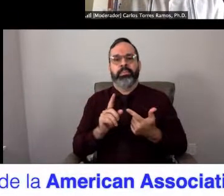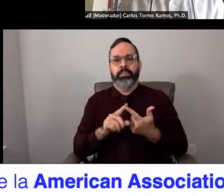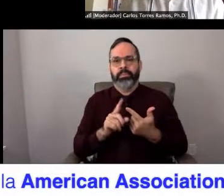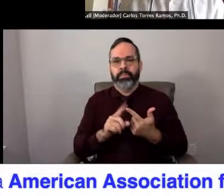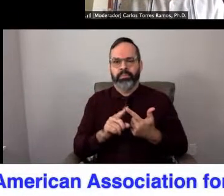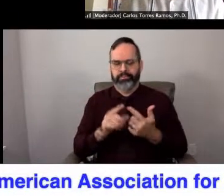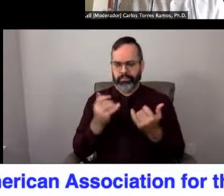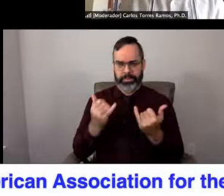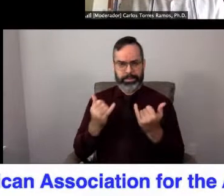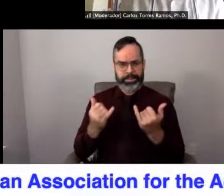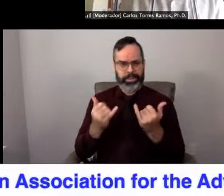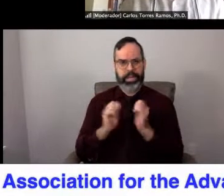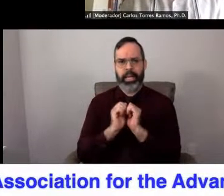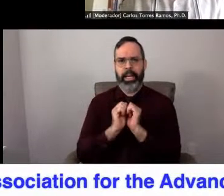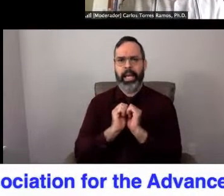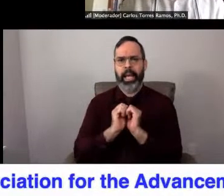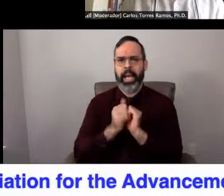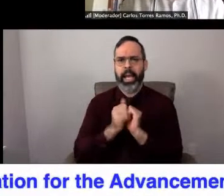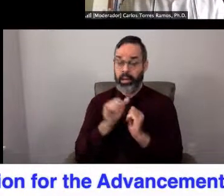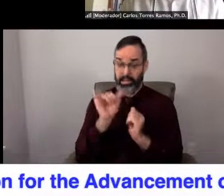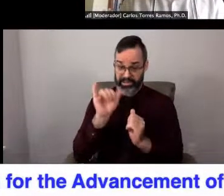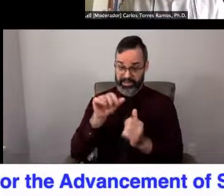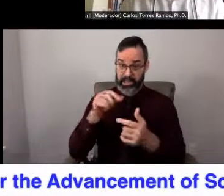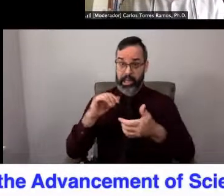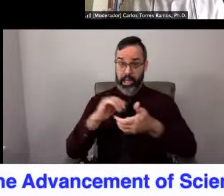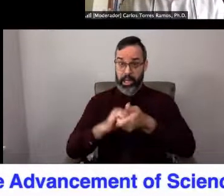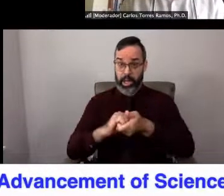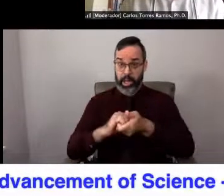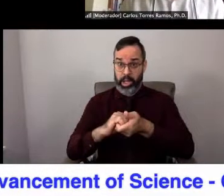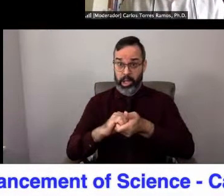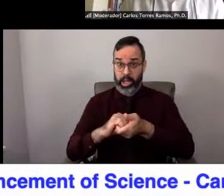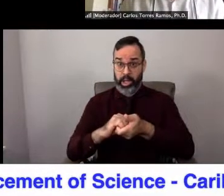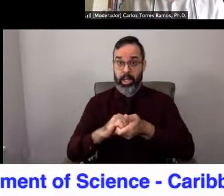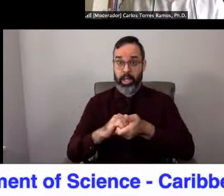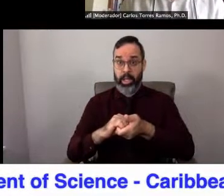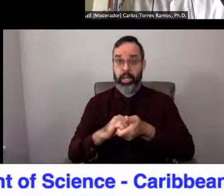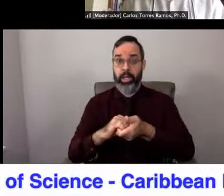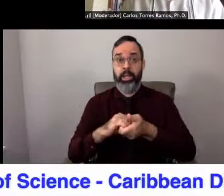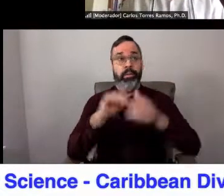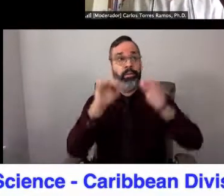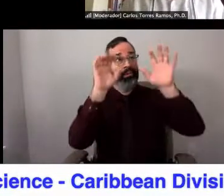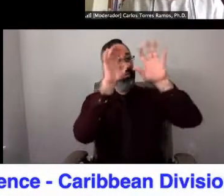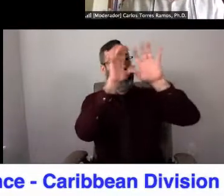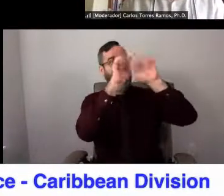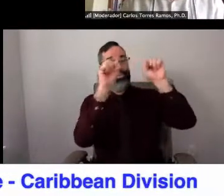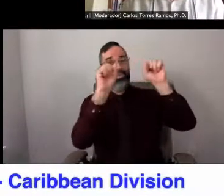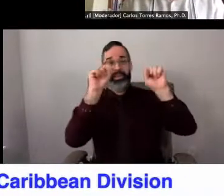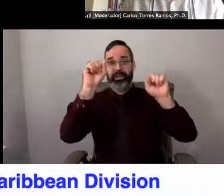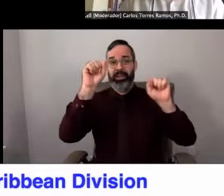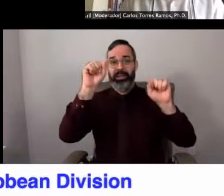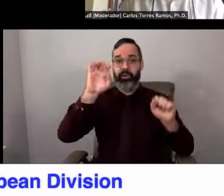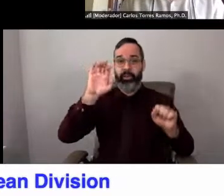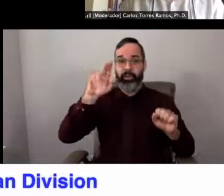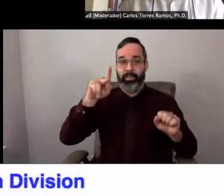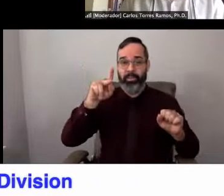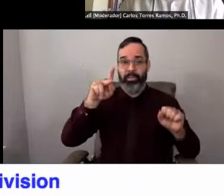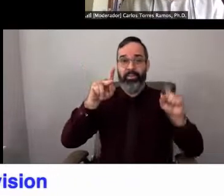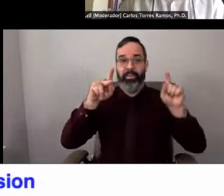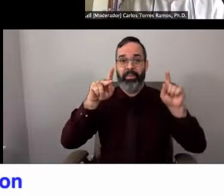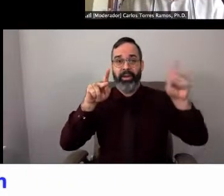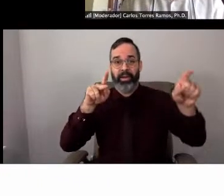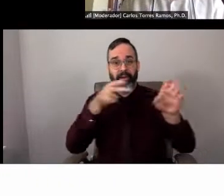now how that collaboration may be affected by President Trump's threats of withdrawal from